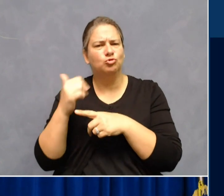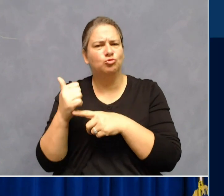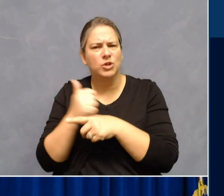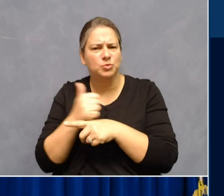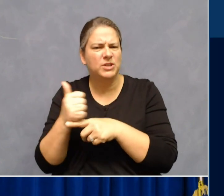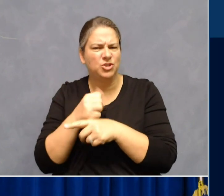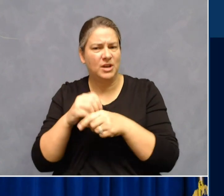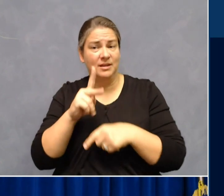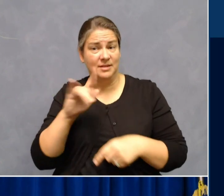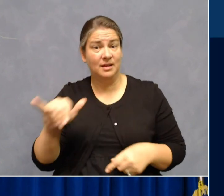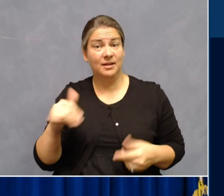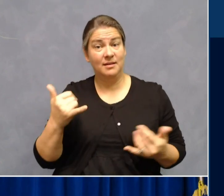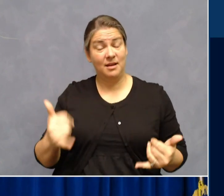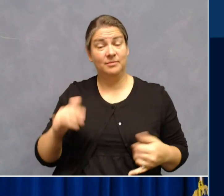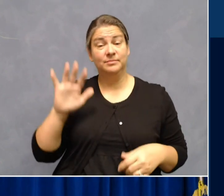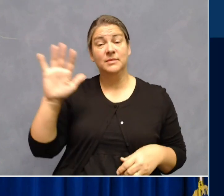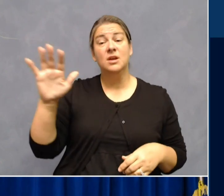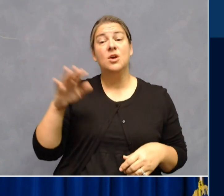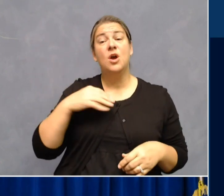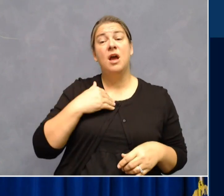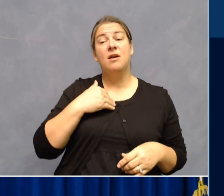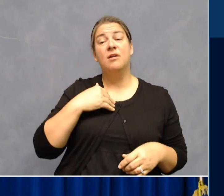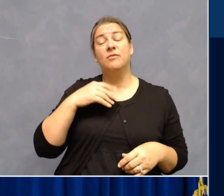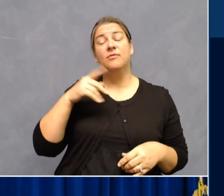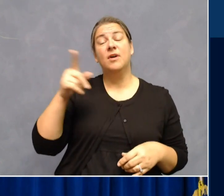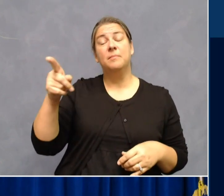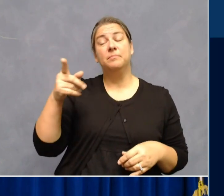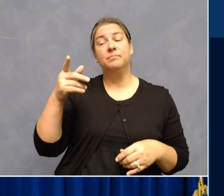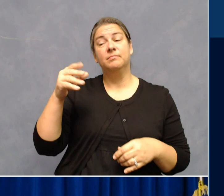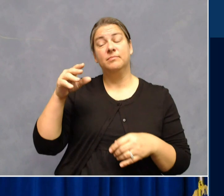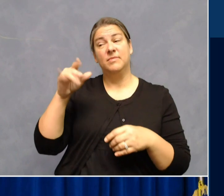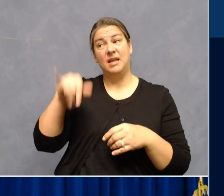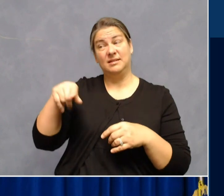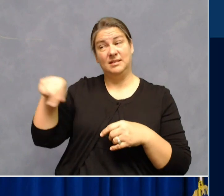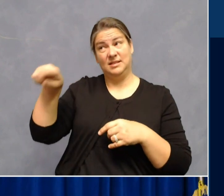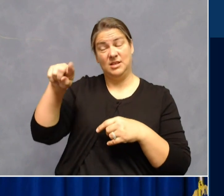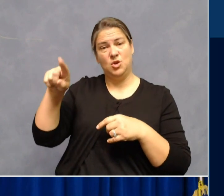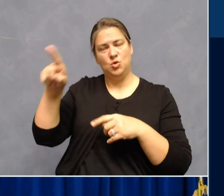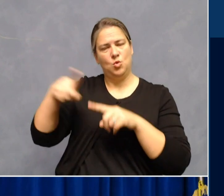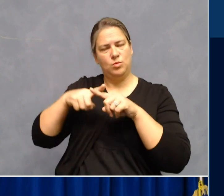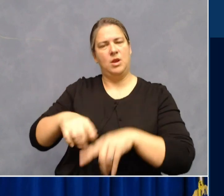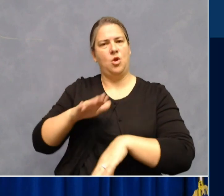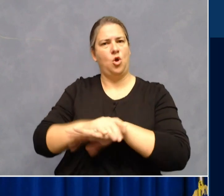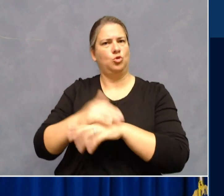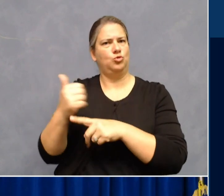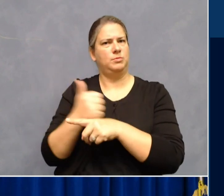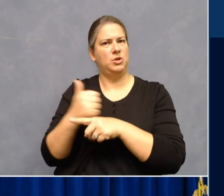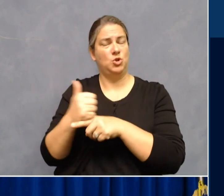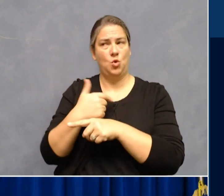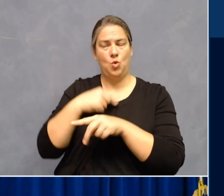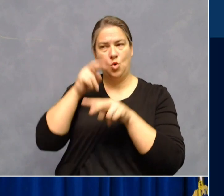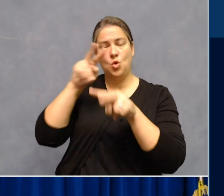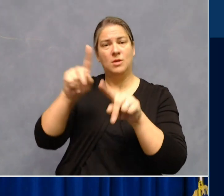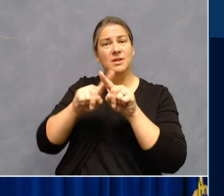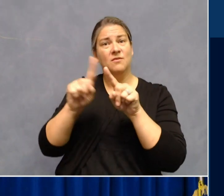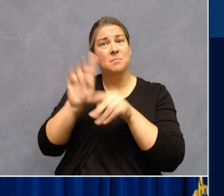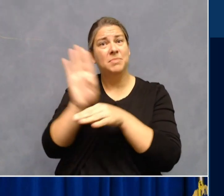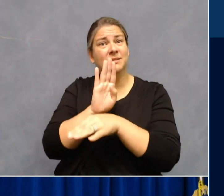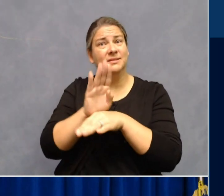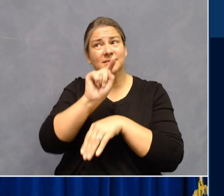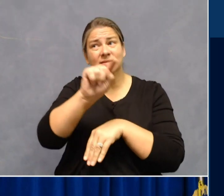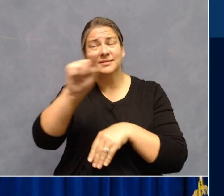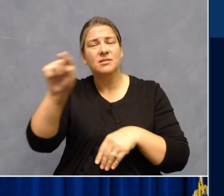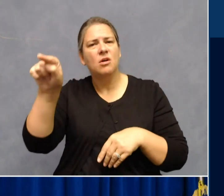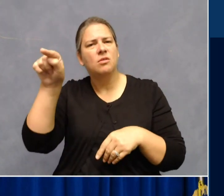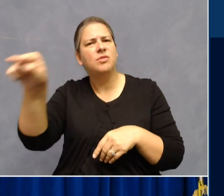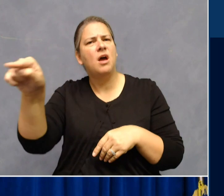energy. At the same time, we highlight more than 26,000 Kentucky jobs and businesses that are dedicated to increasing energy efficiency